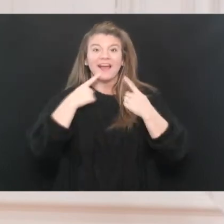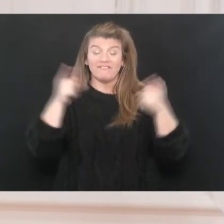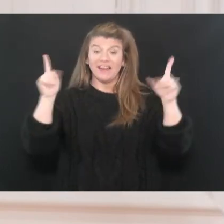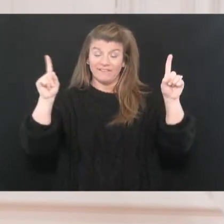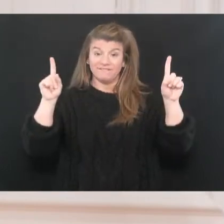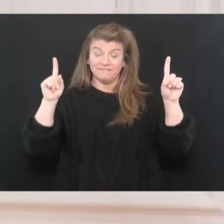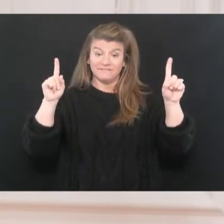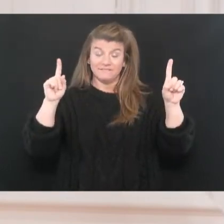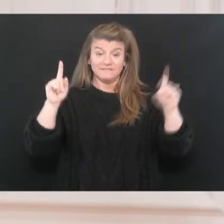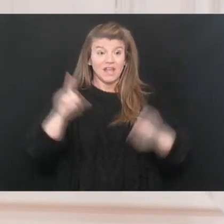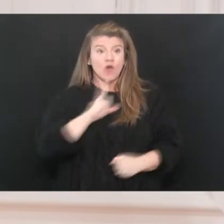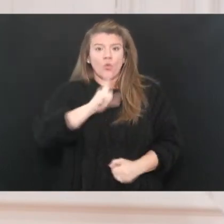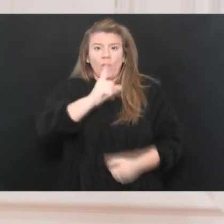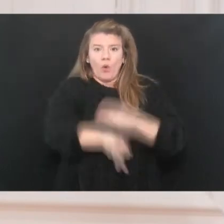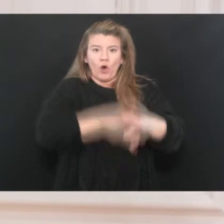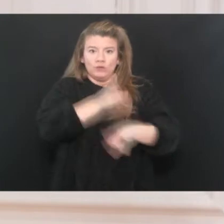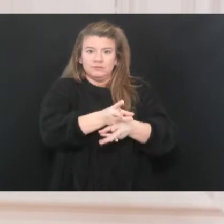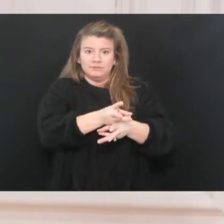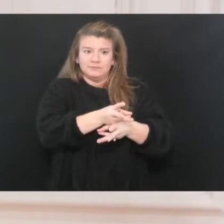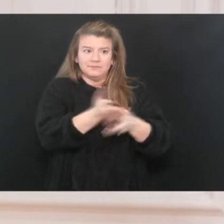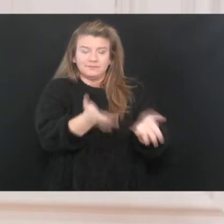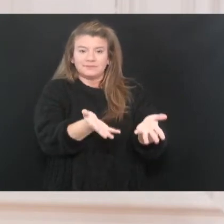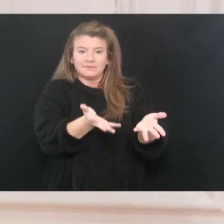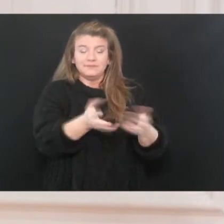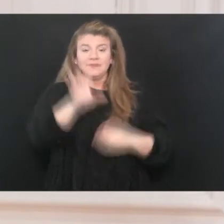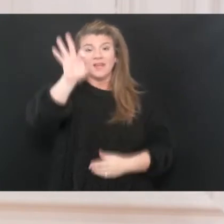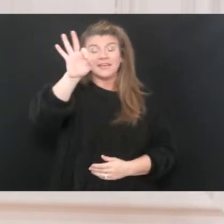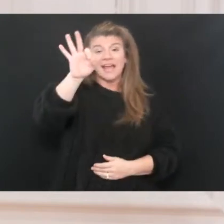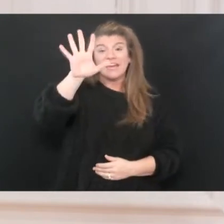real world settings,